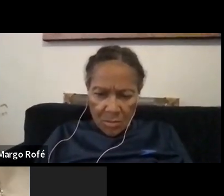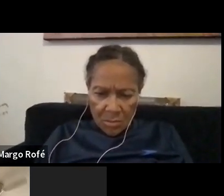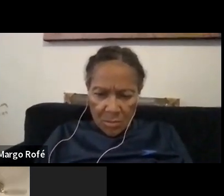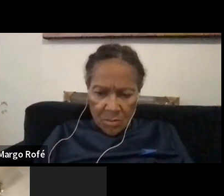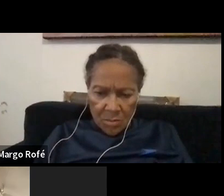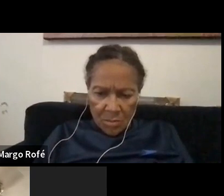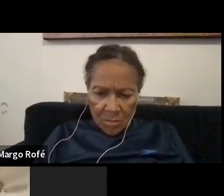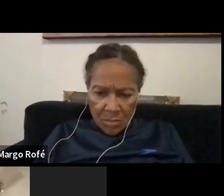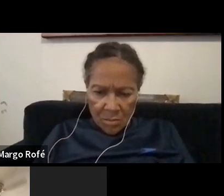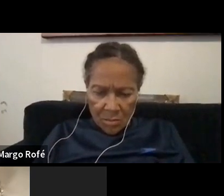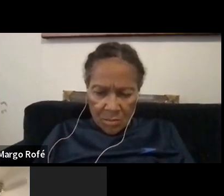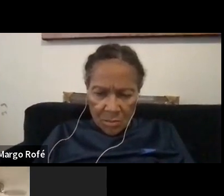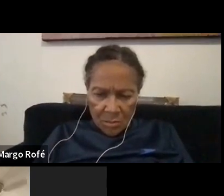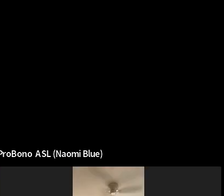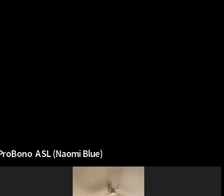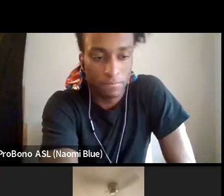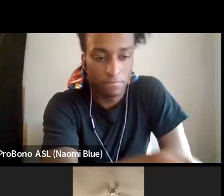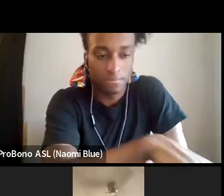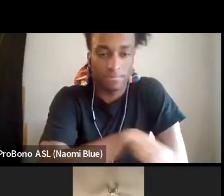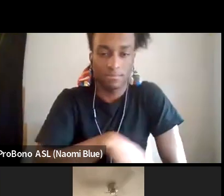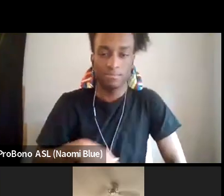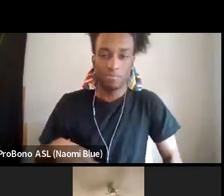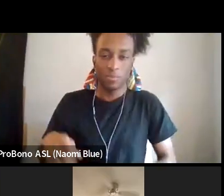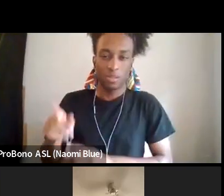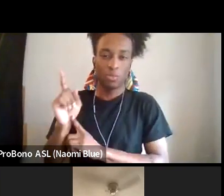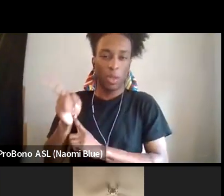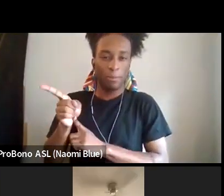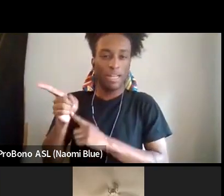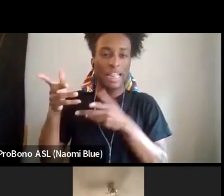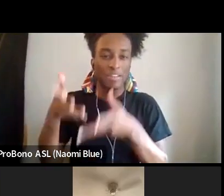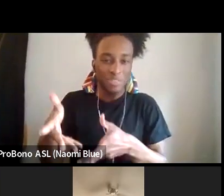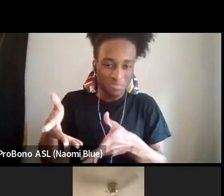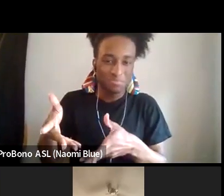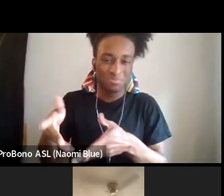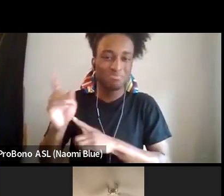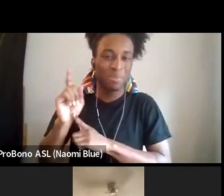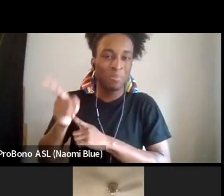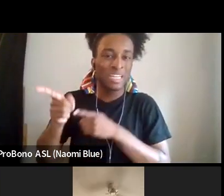Everyone has about one more minute. There's about one more minute.